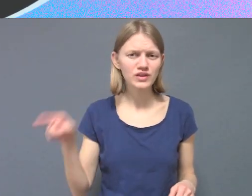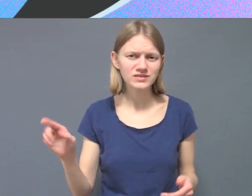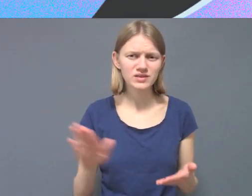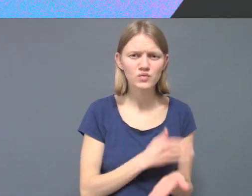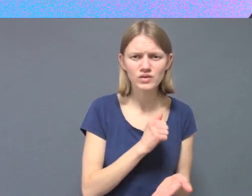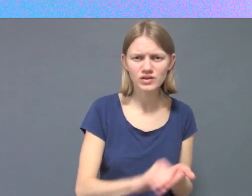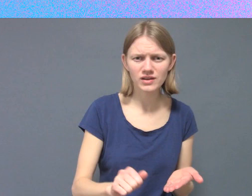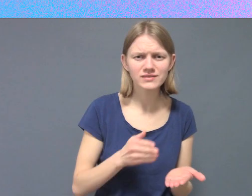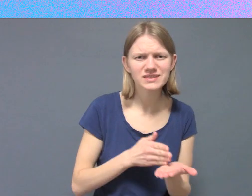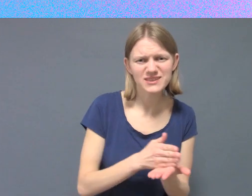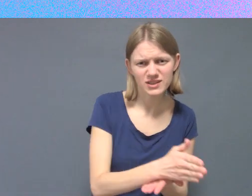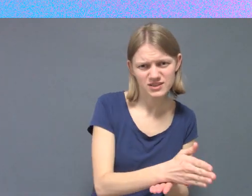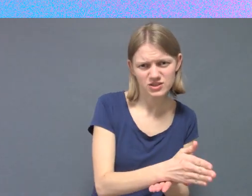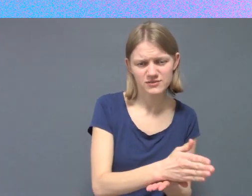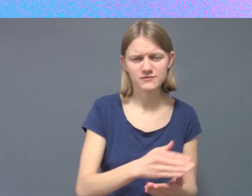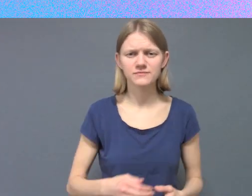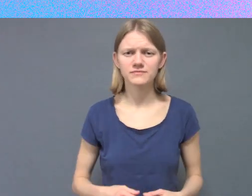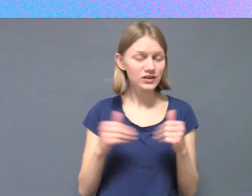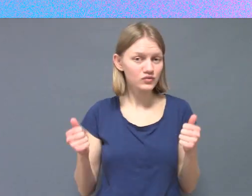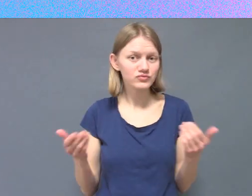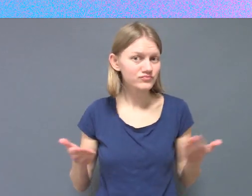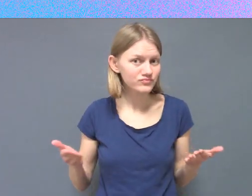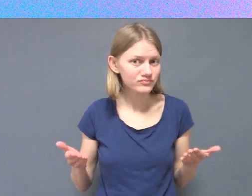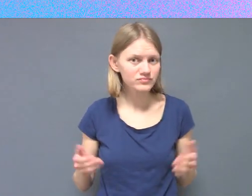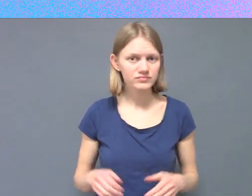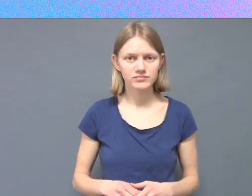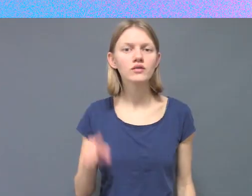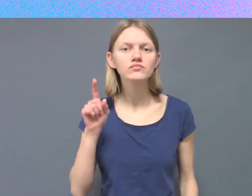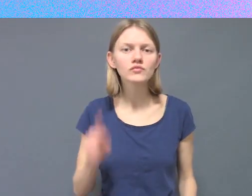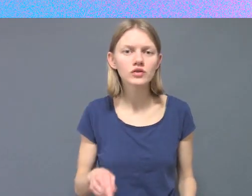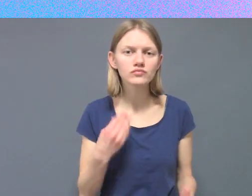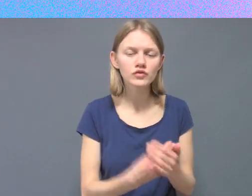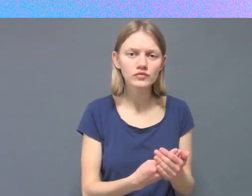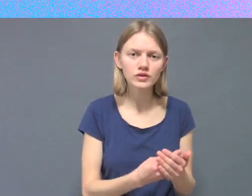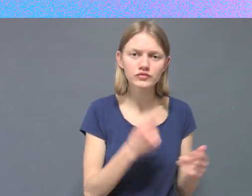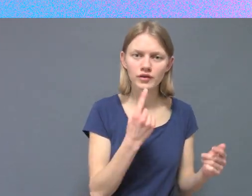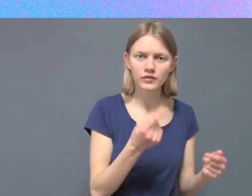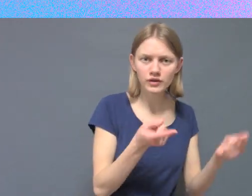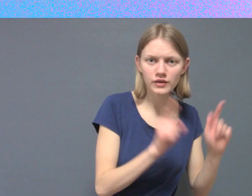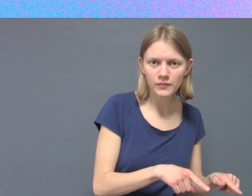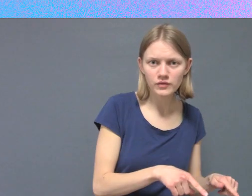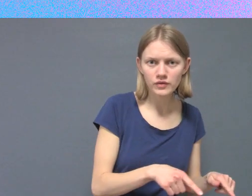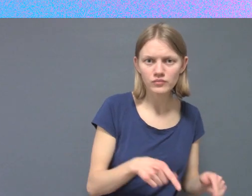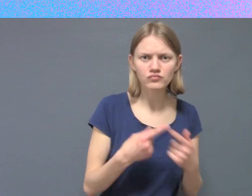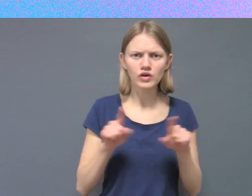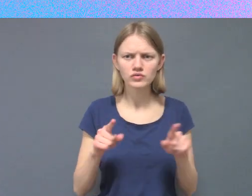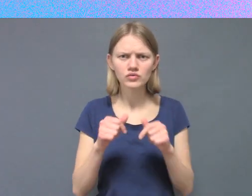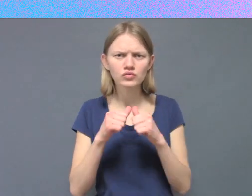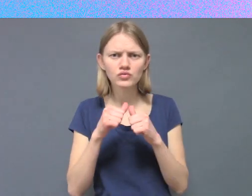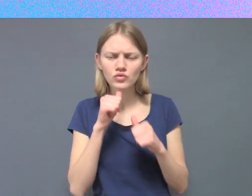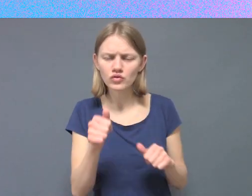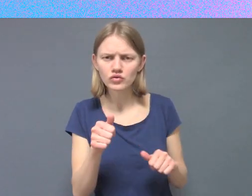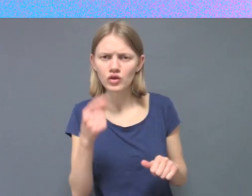decentralization. But is there a solution? Yes. And what we need is to find a way of proving